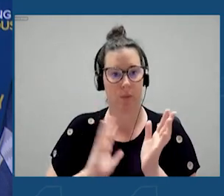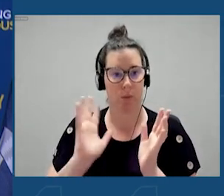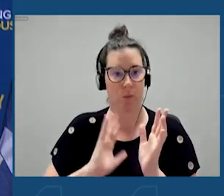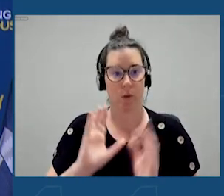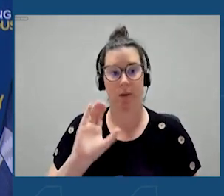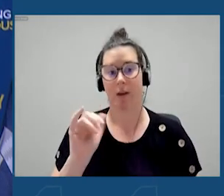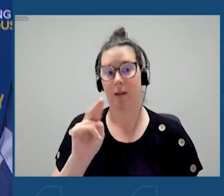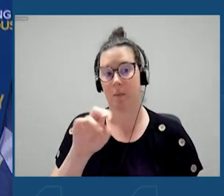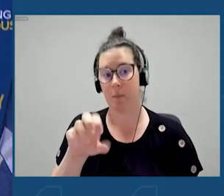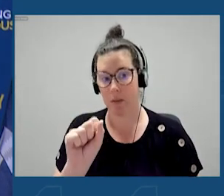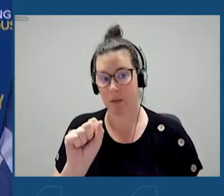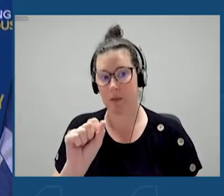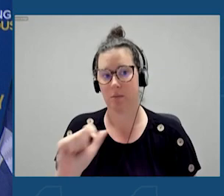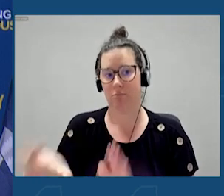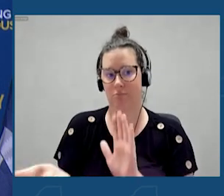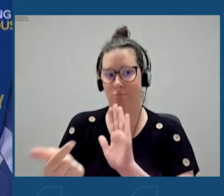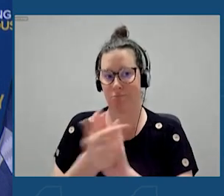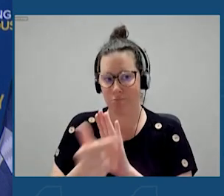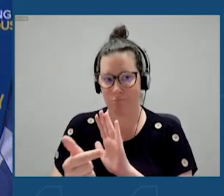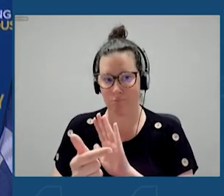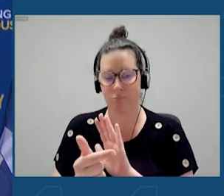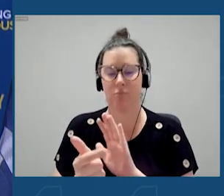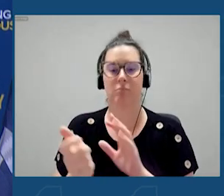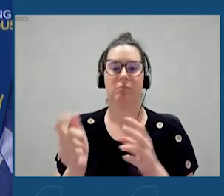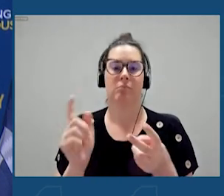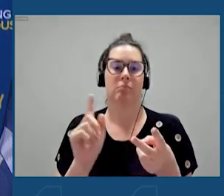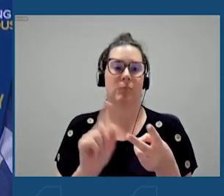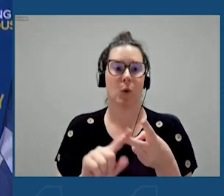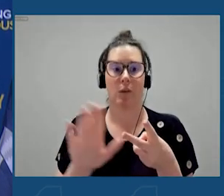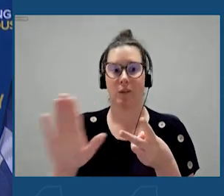criminal offenses or their immediate family members to make